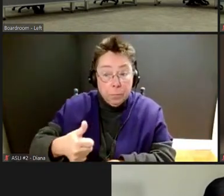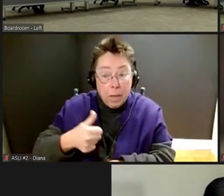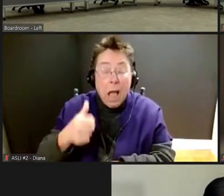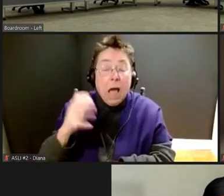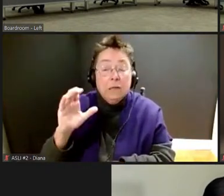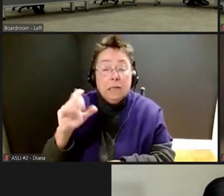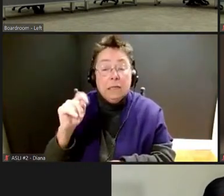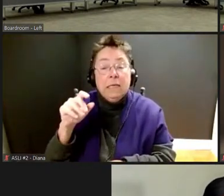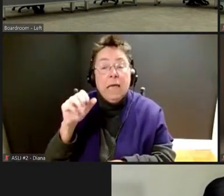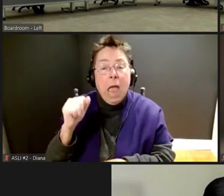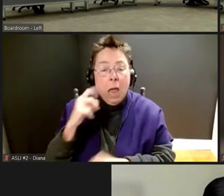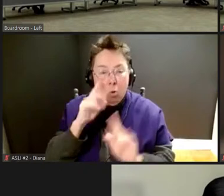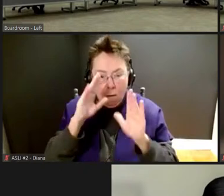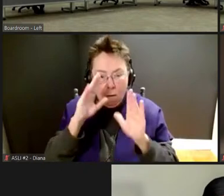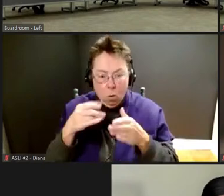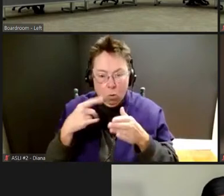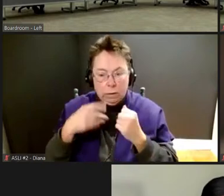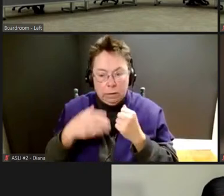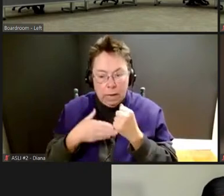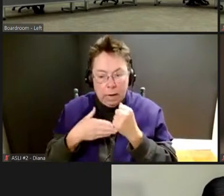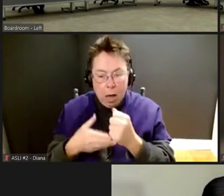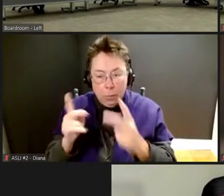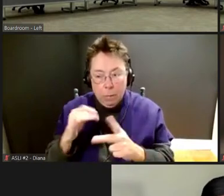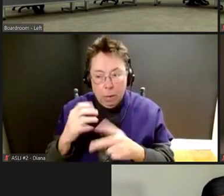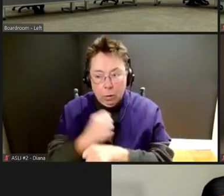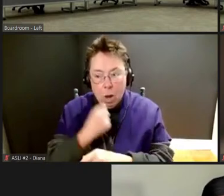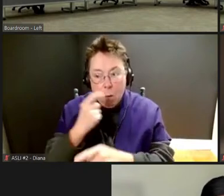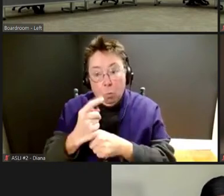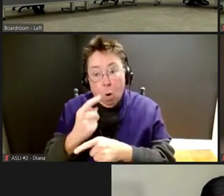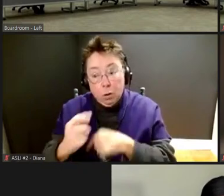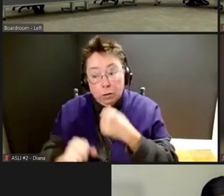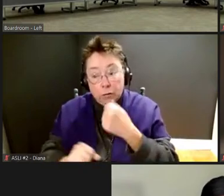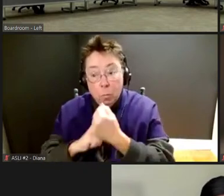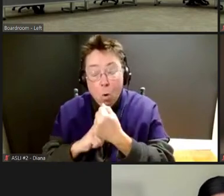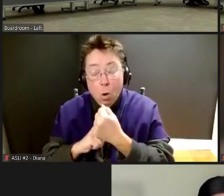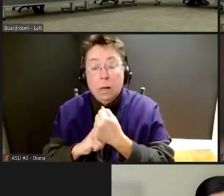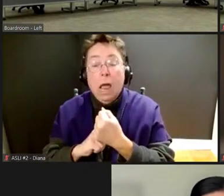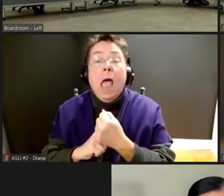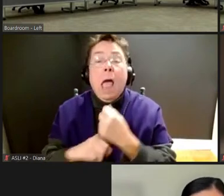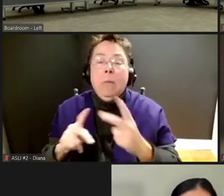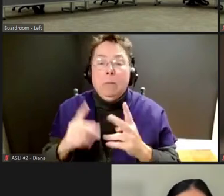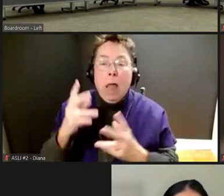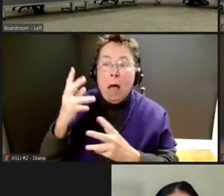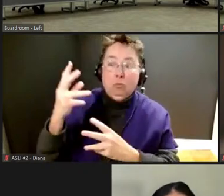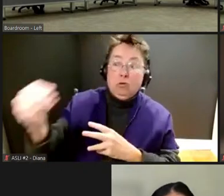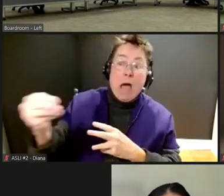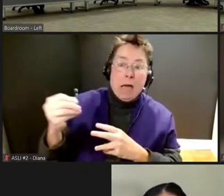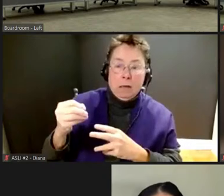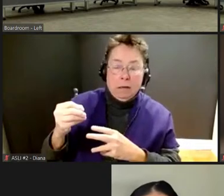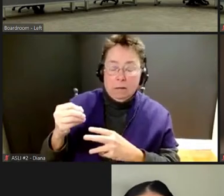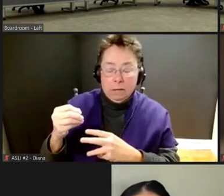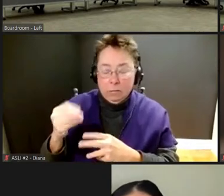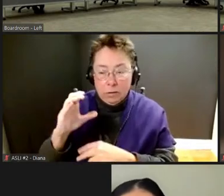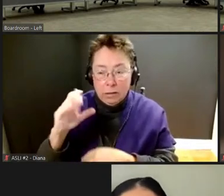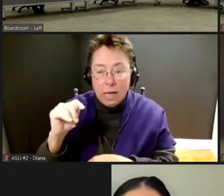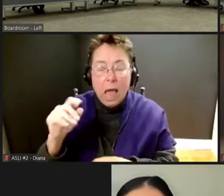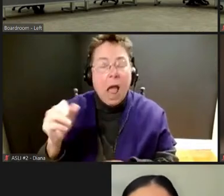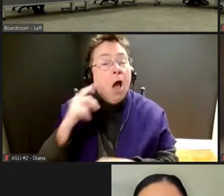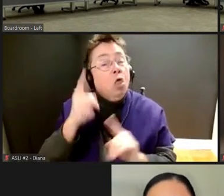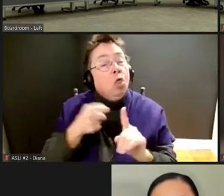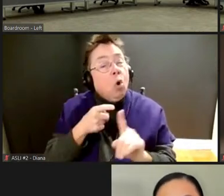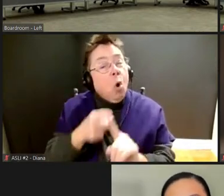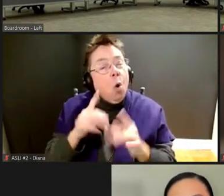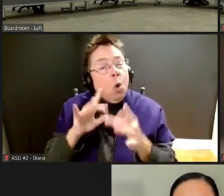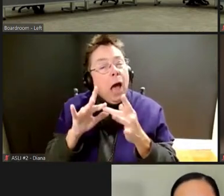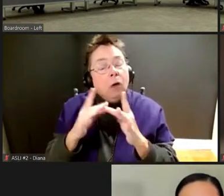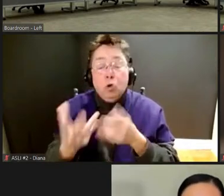helping individuals receive the appropriate support at facilities outside of the CTA. The goal of this outreach is not only to